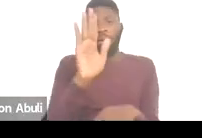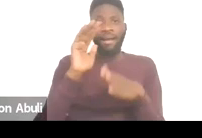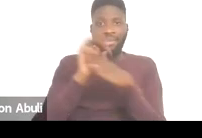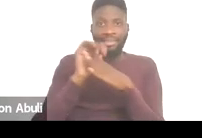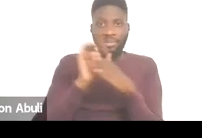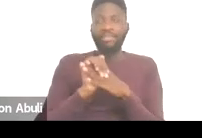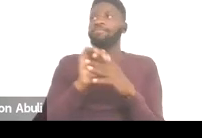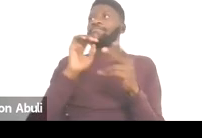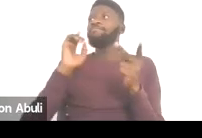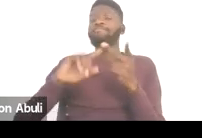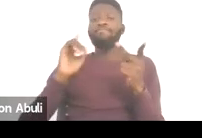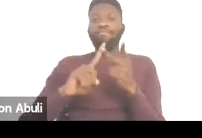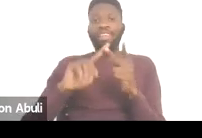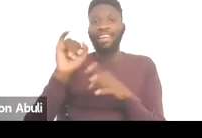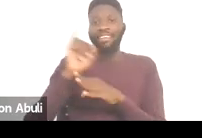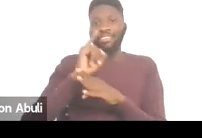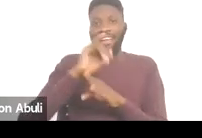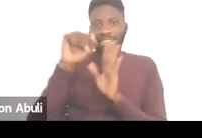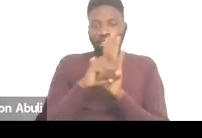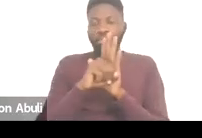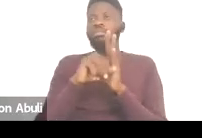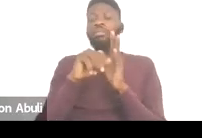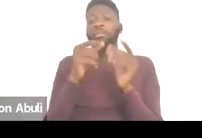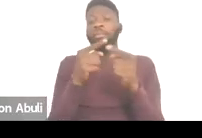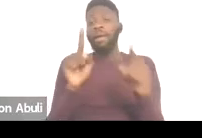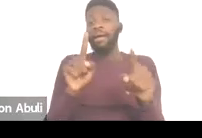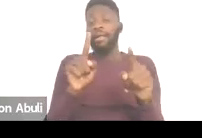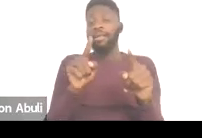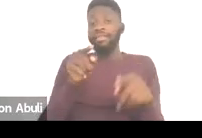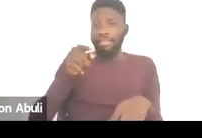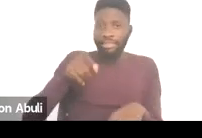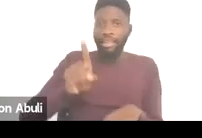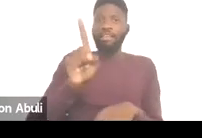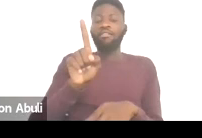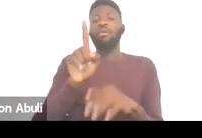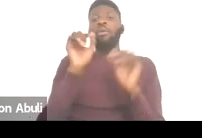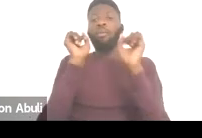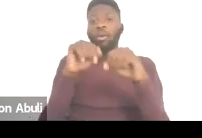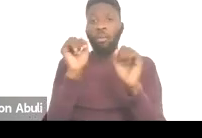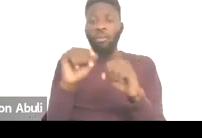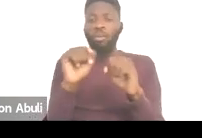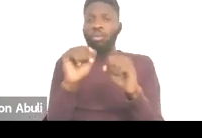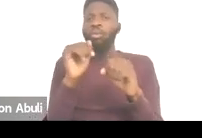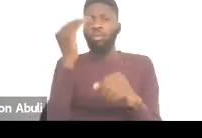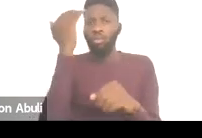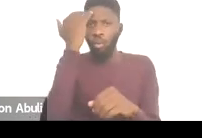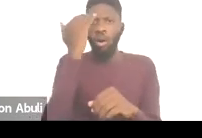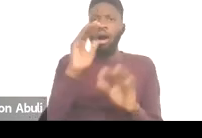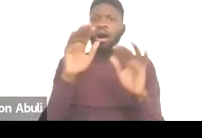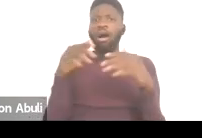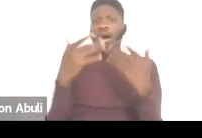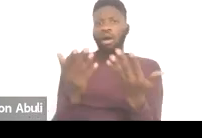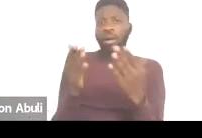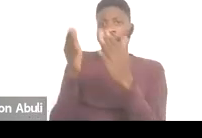your resumes for internships. But what will assure you that the person you've sent to